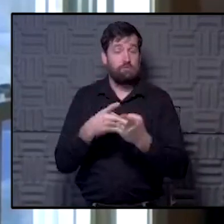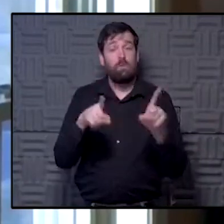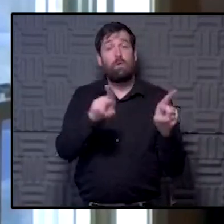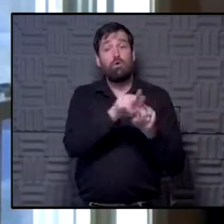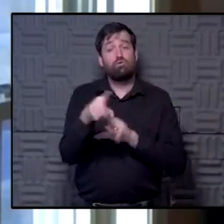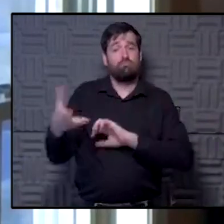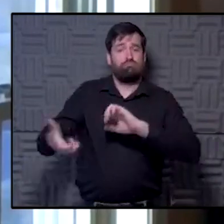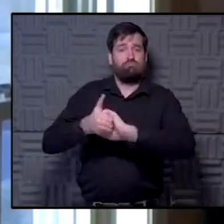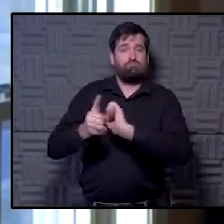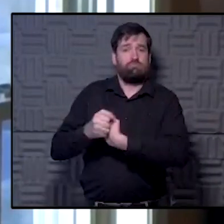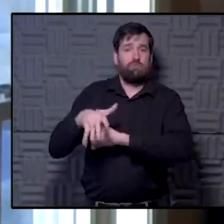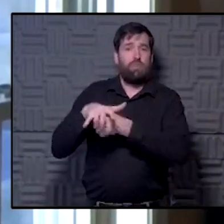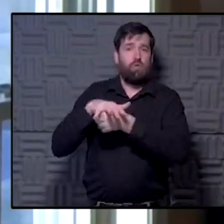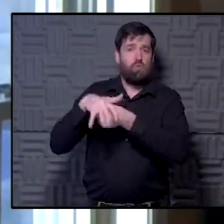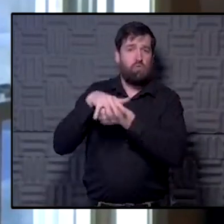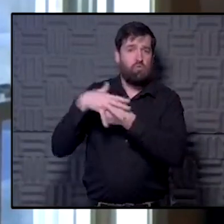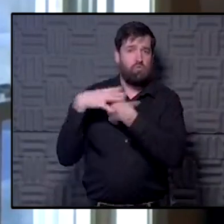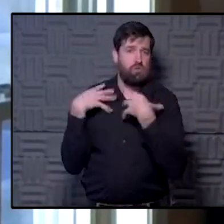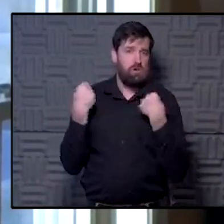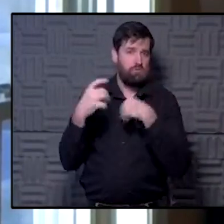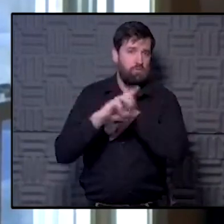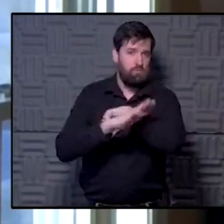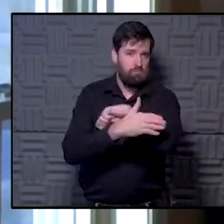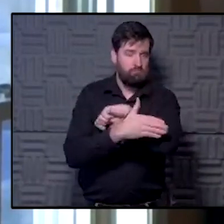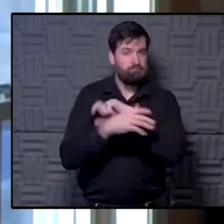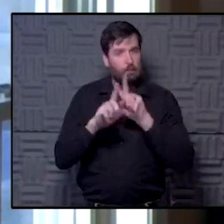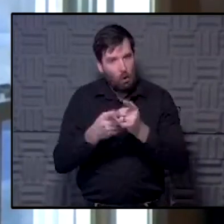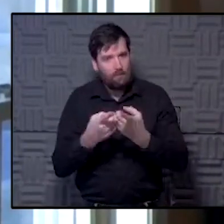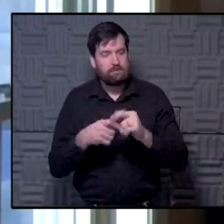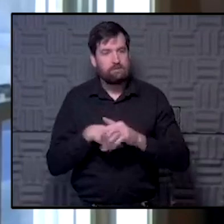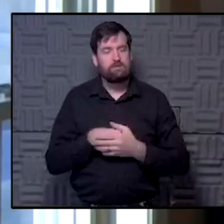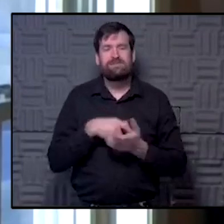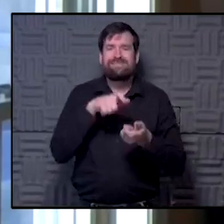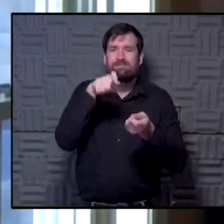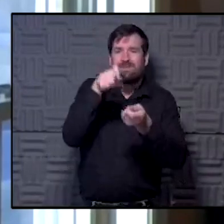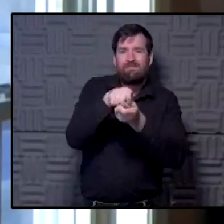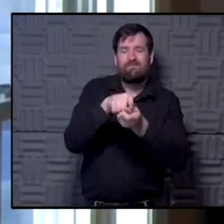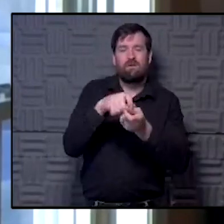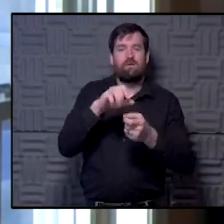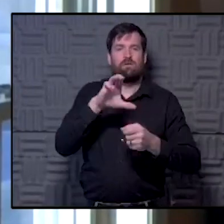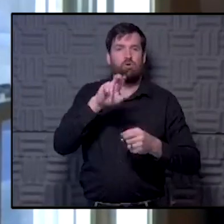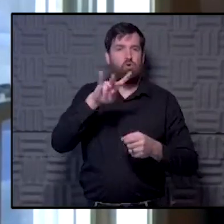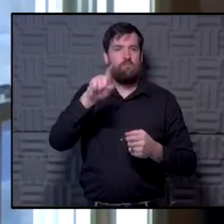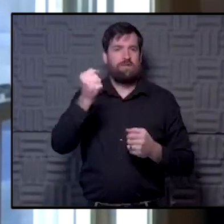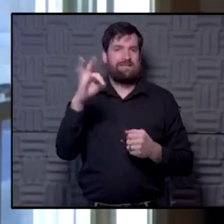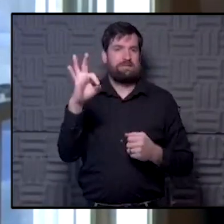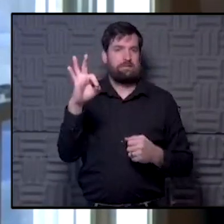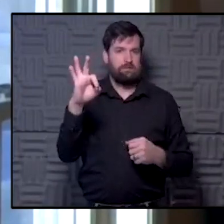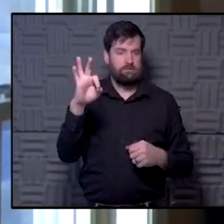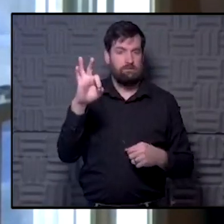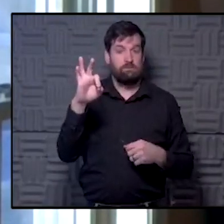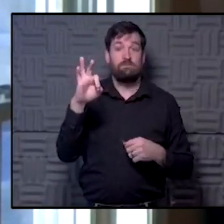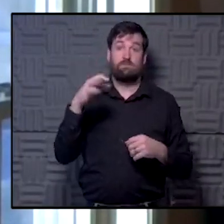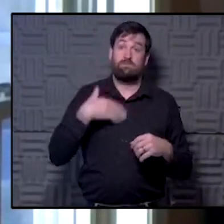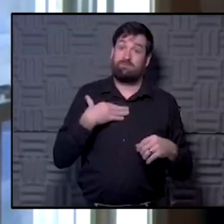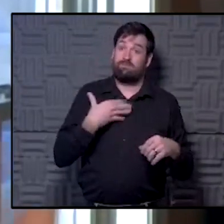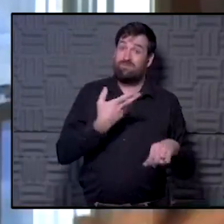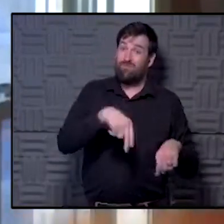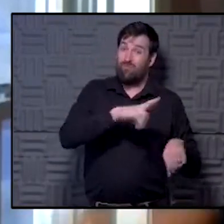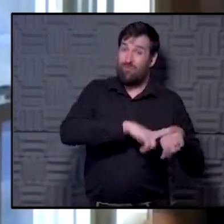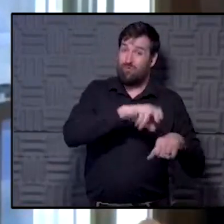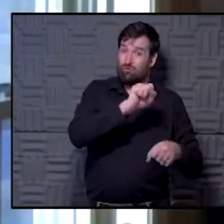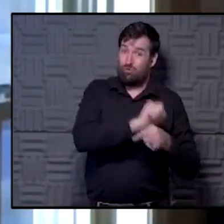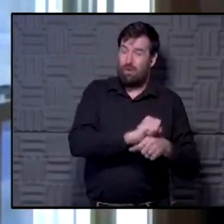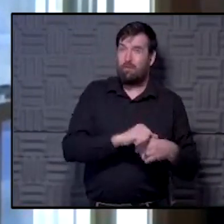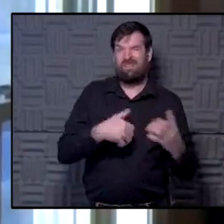local health departments. And we're talking specifically really about working with COVID-19 in my normal job, which I